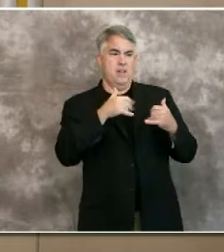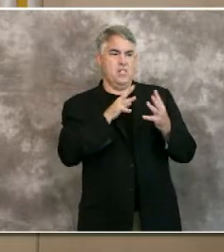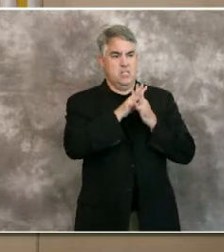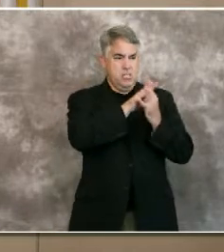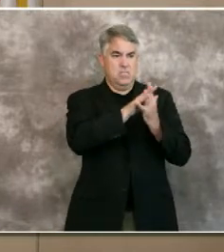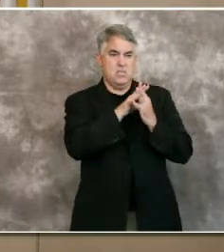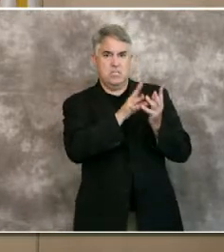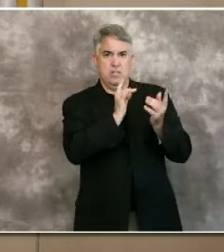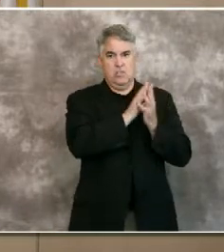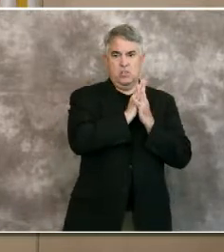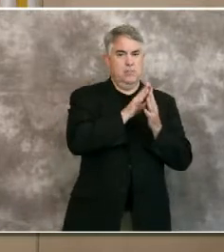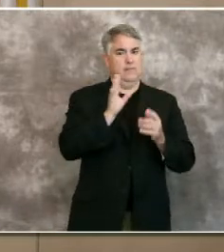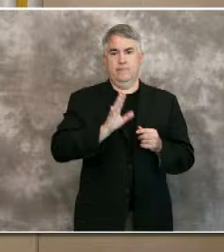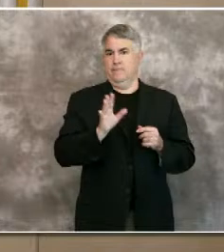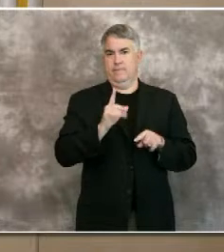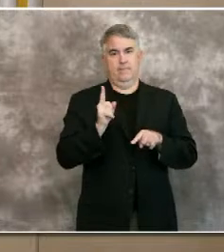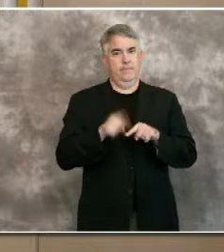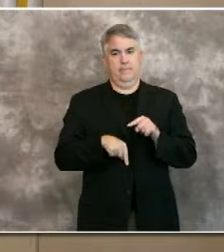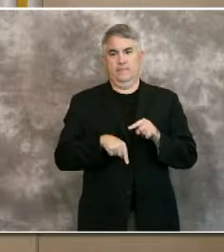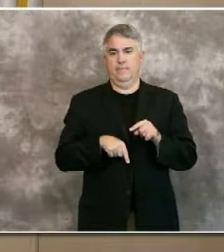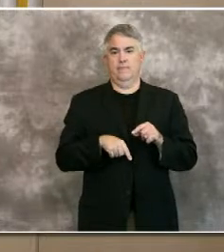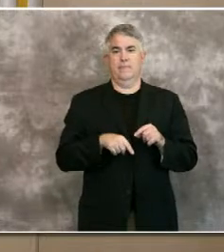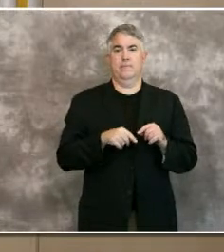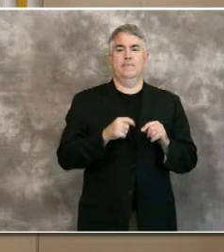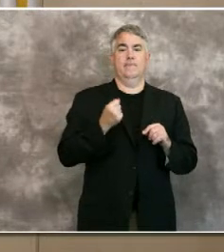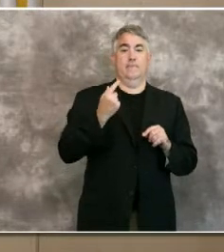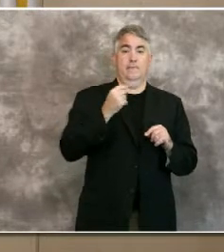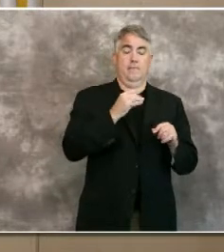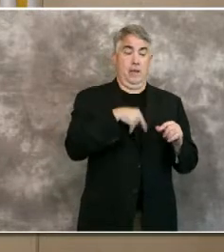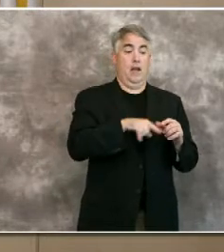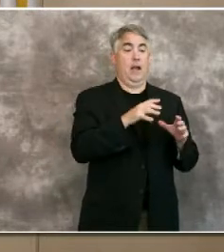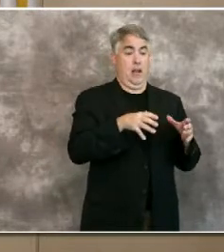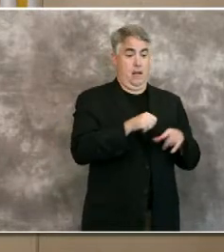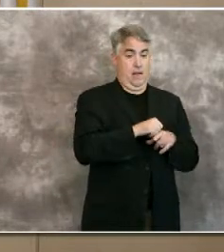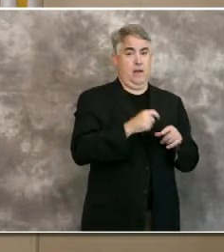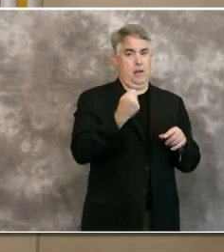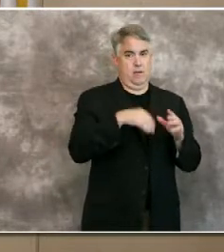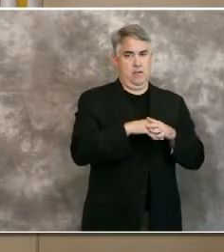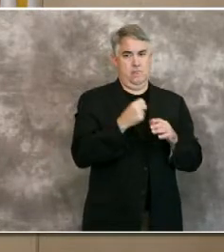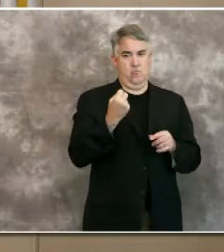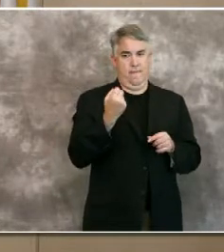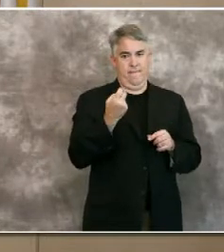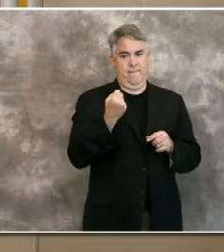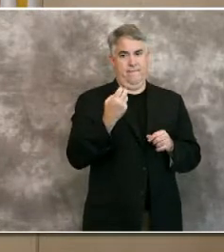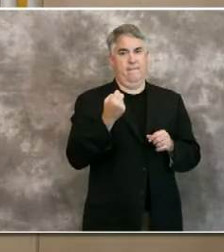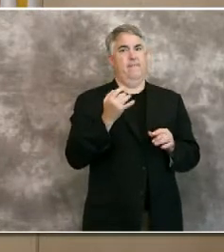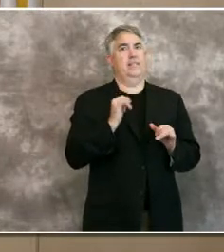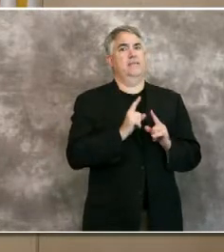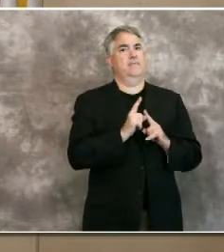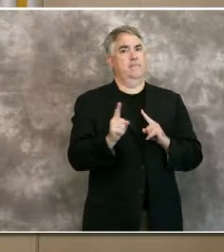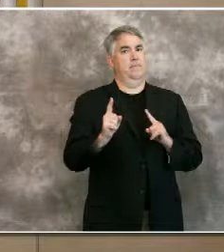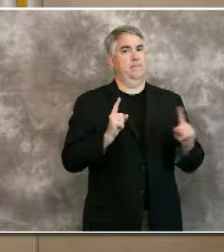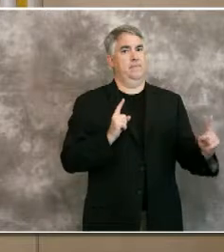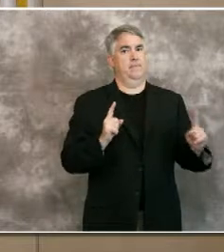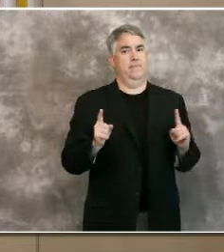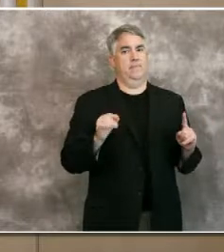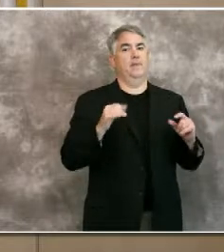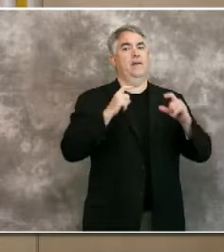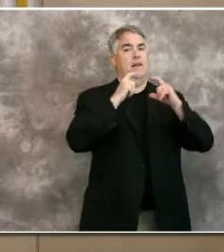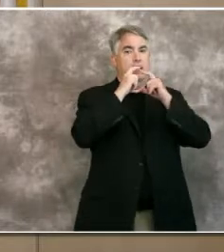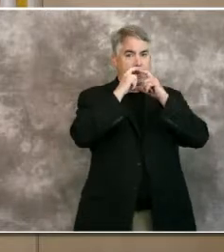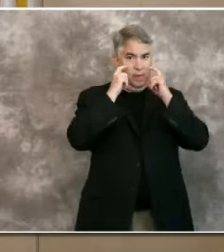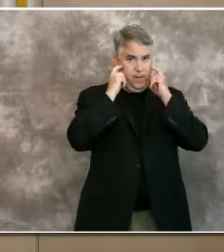practice, a maximum of 12 children, and they must maintain social distancing, wear facial